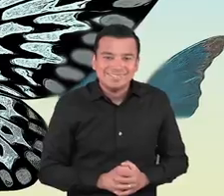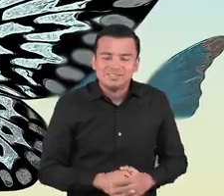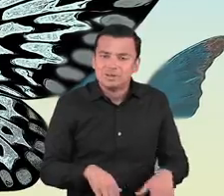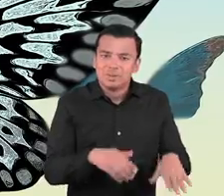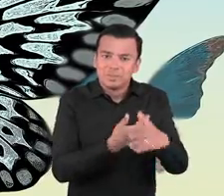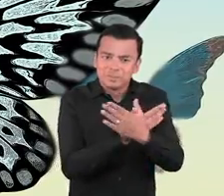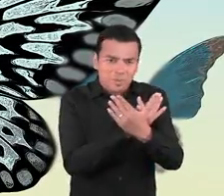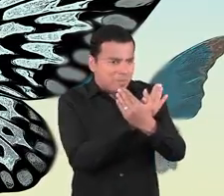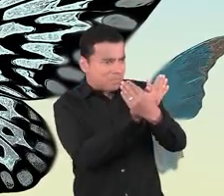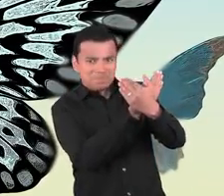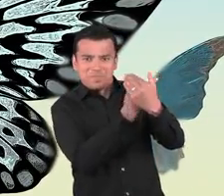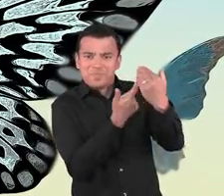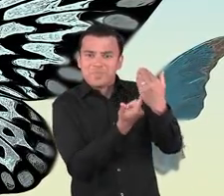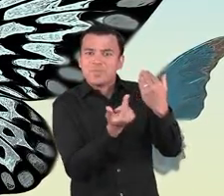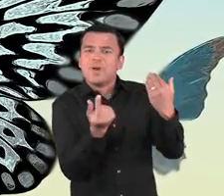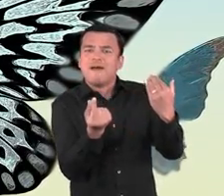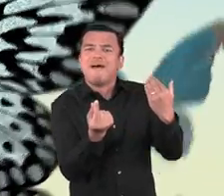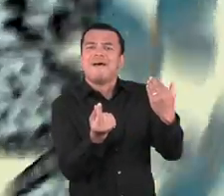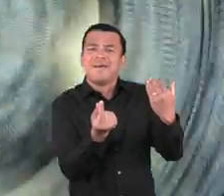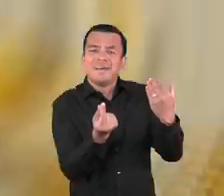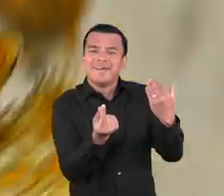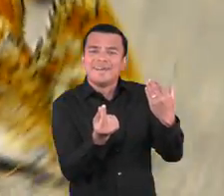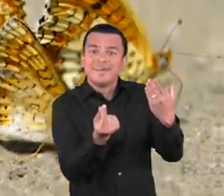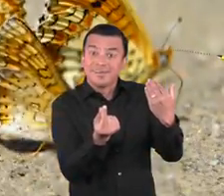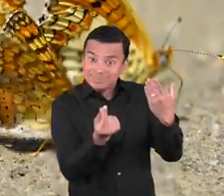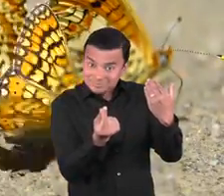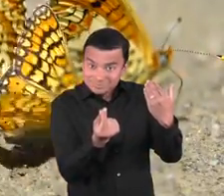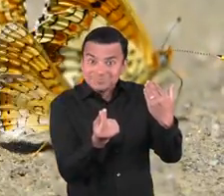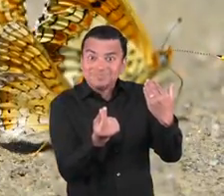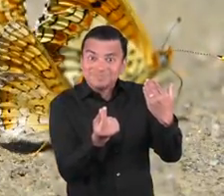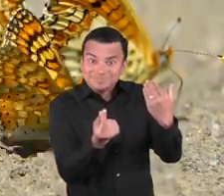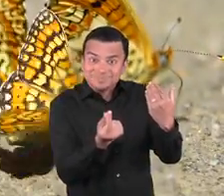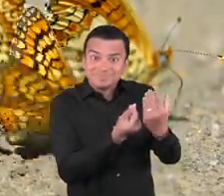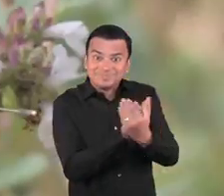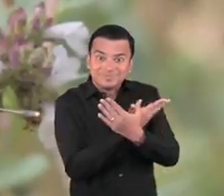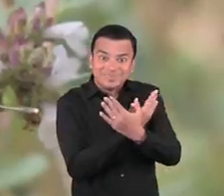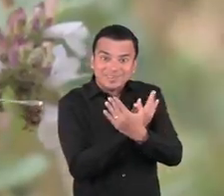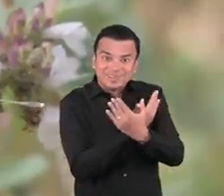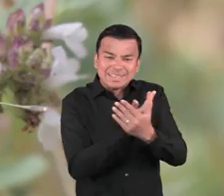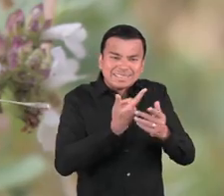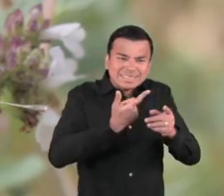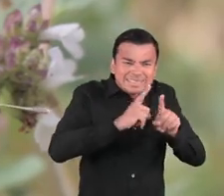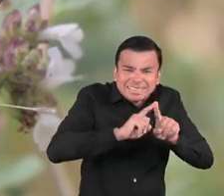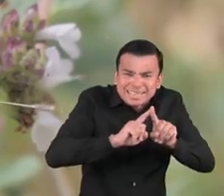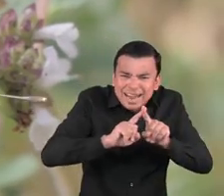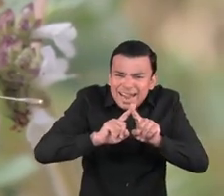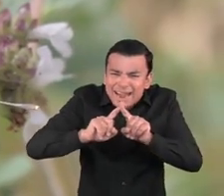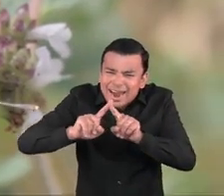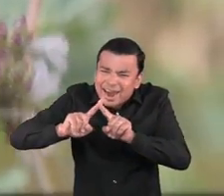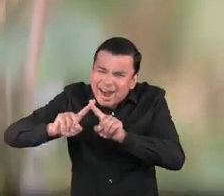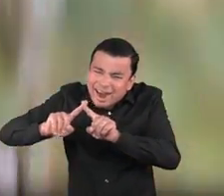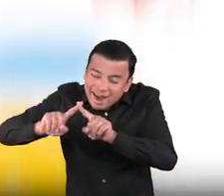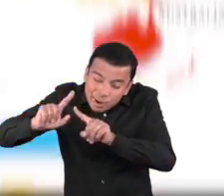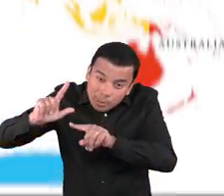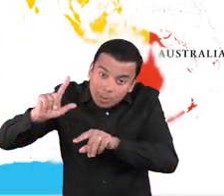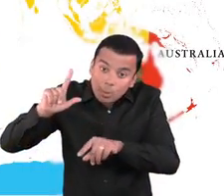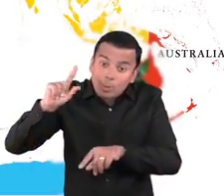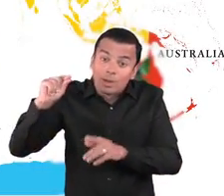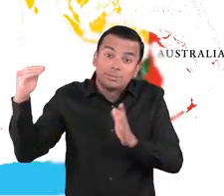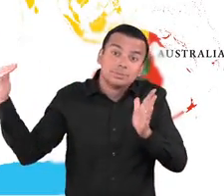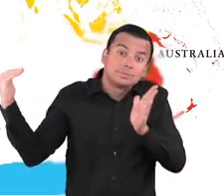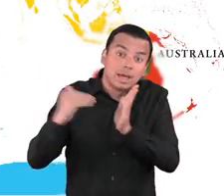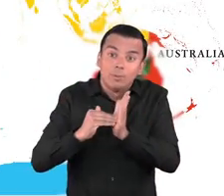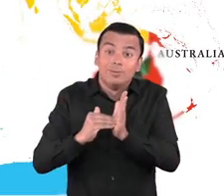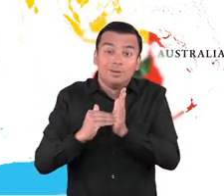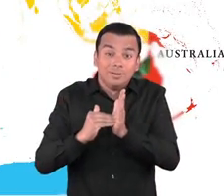What are butterflies? There are over 20,000 species of butterfly living